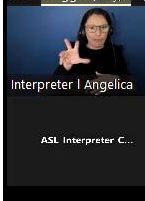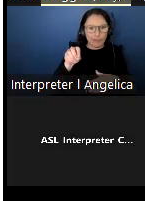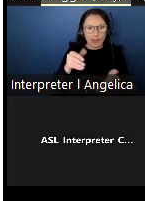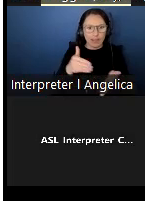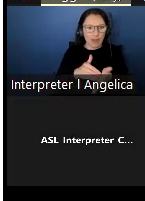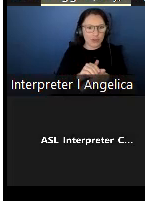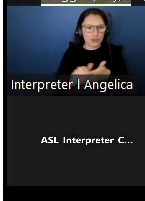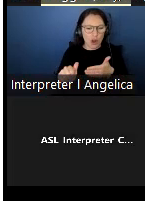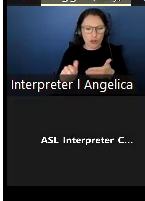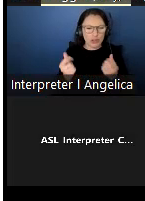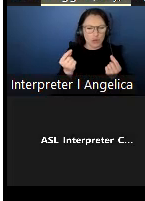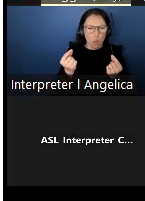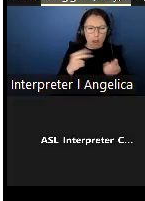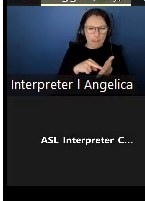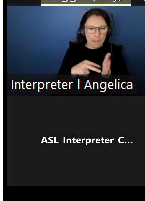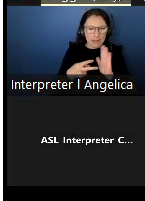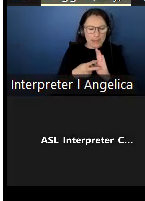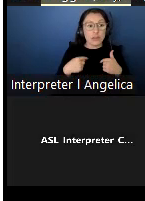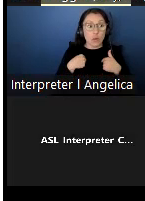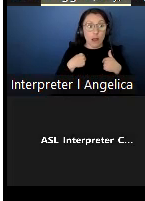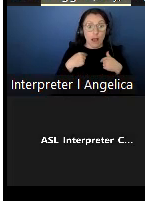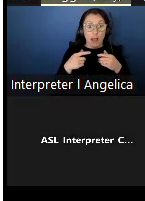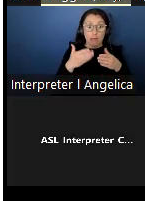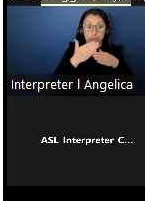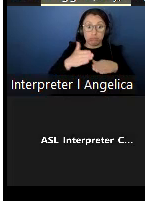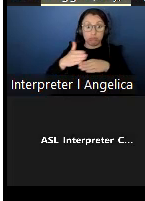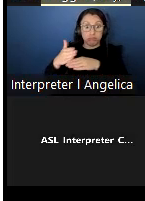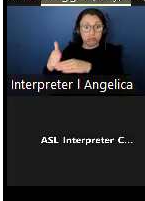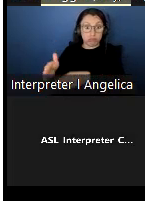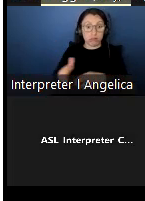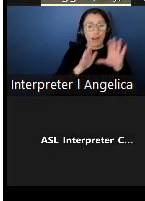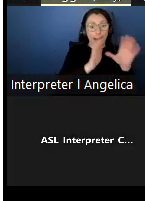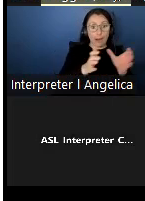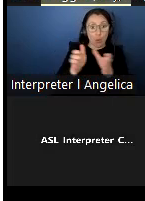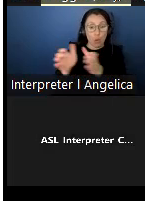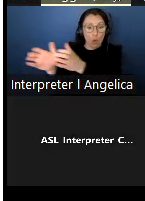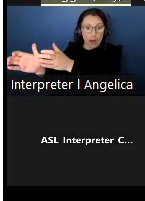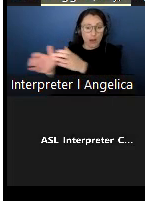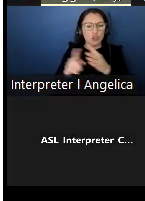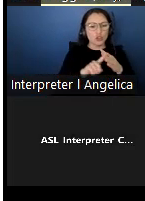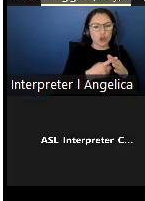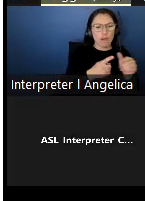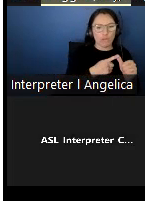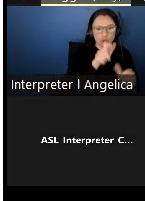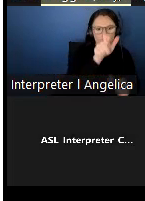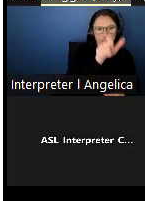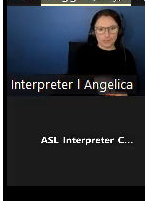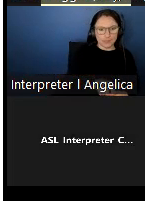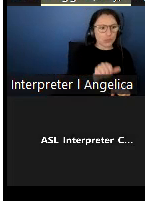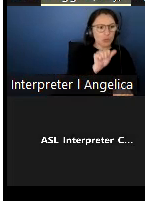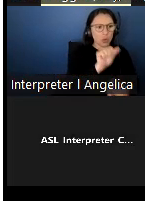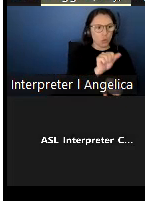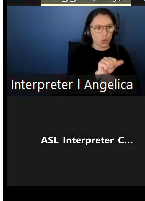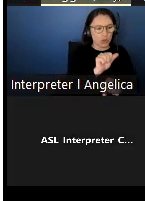So I divided this into a couple of categories that are on the screen, and we're going to start with work. So sexual assault and sexual harassment